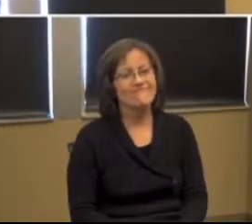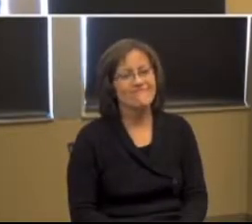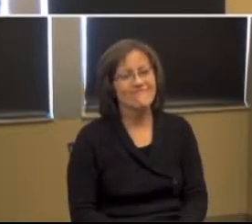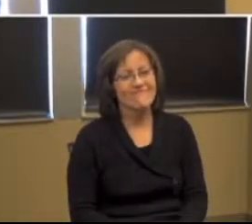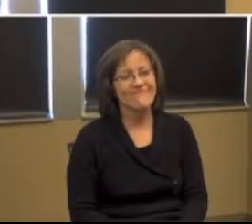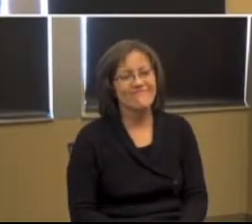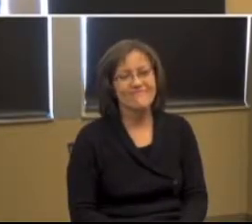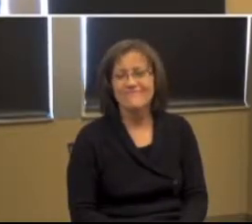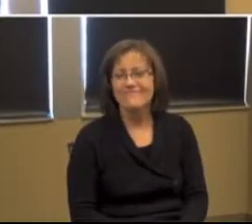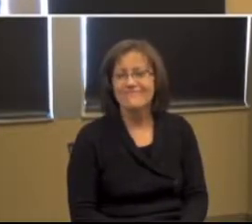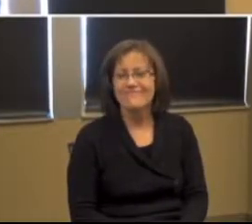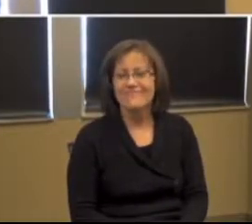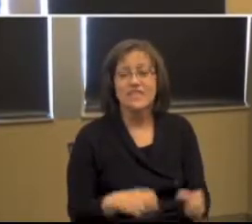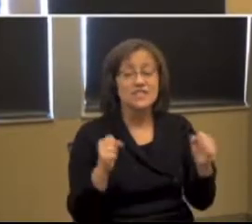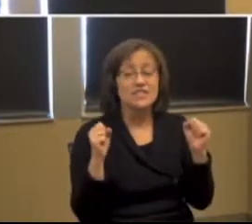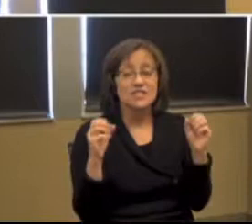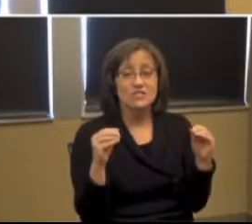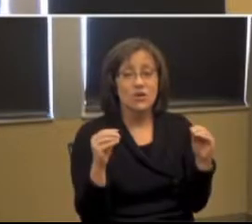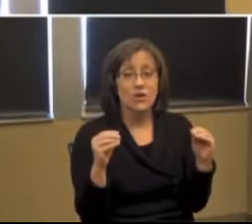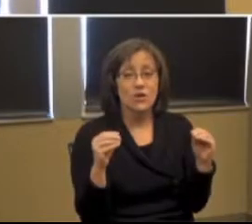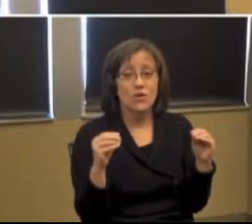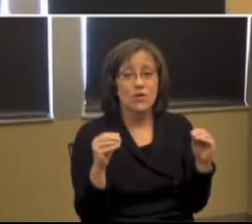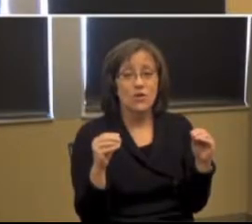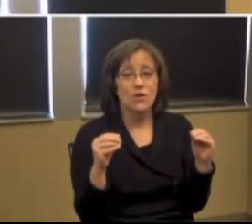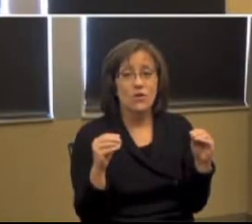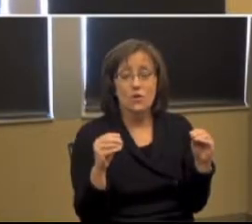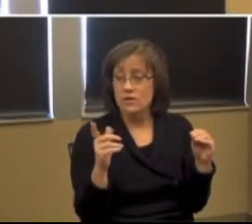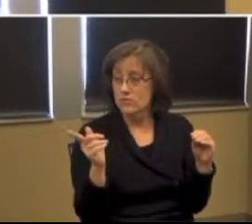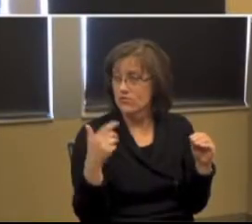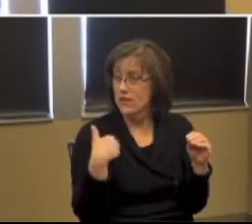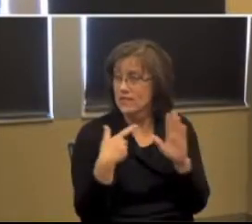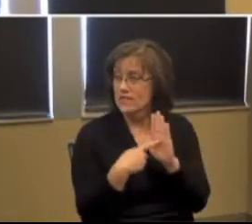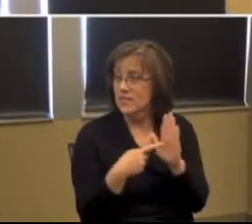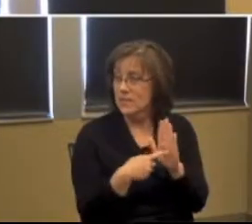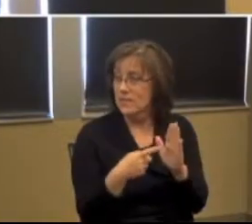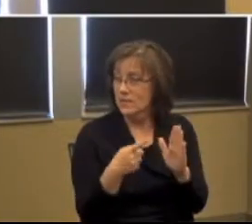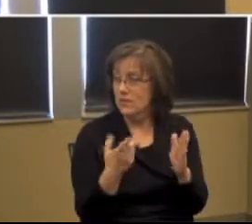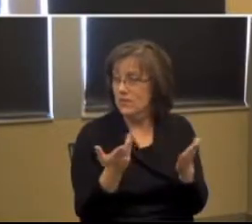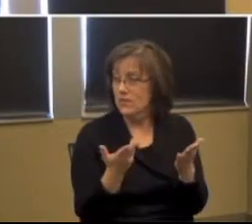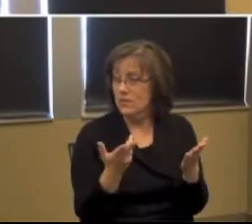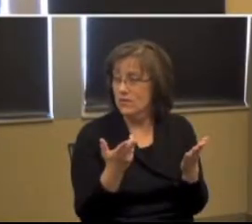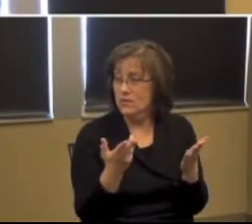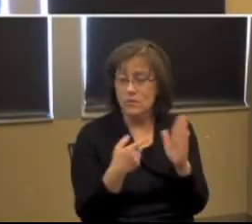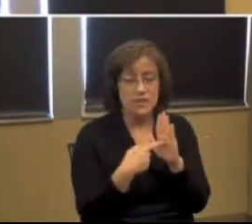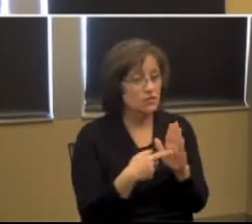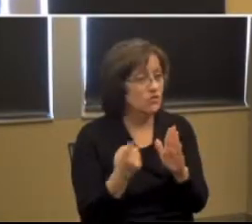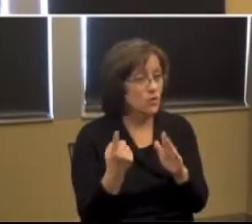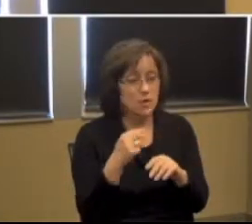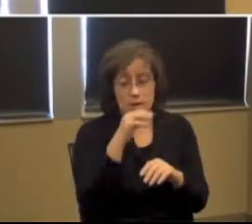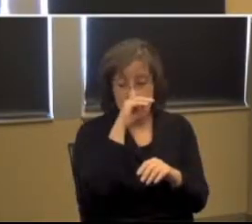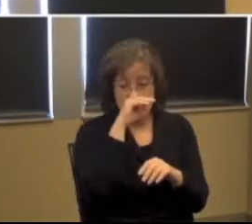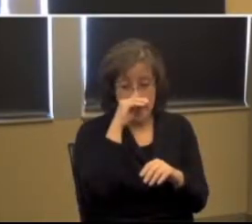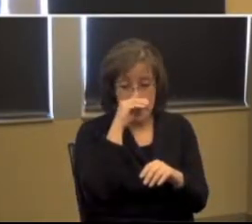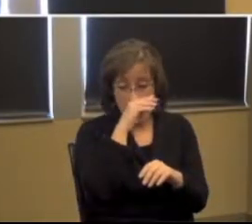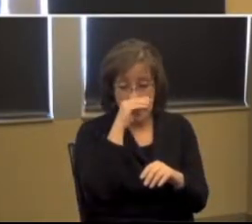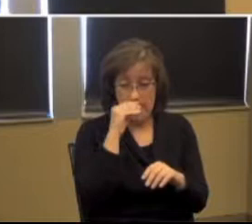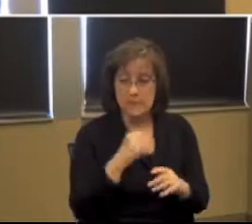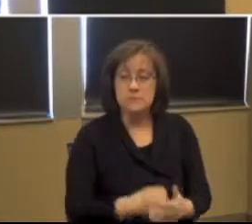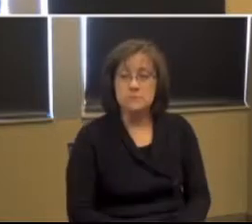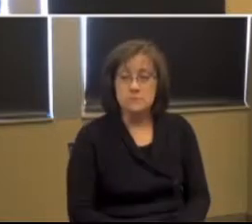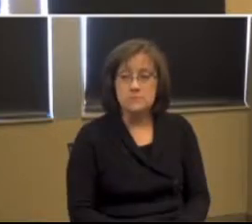Okay, so we're gonna, do you have examples of these here that you want to show? I have a